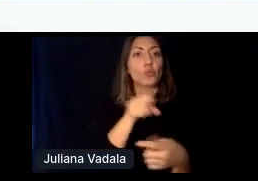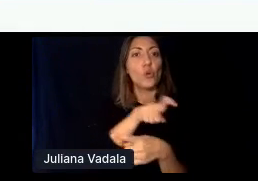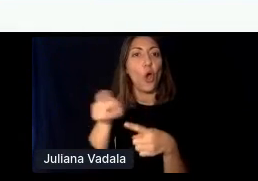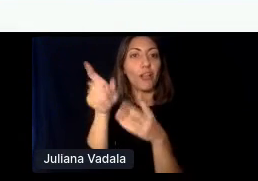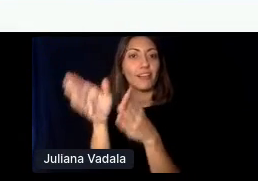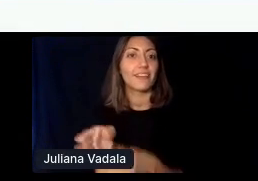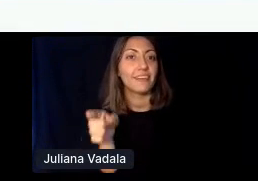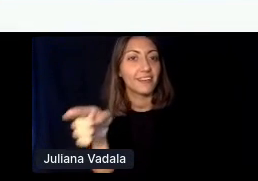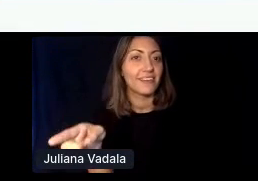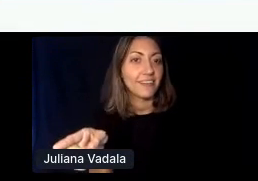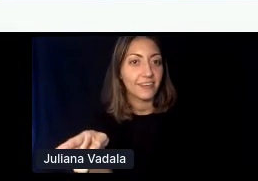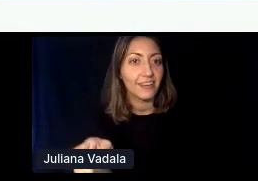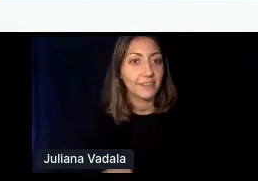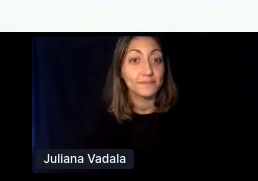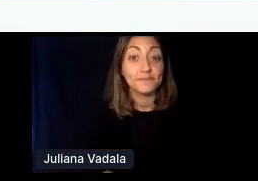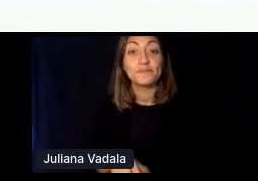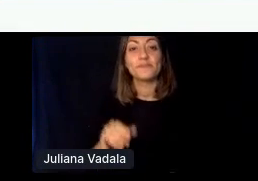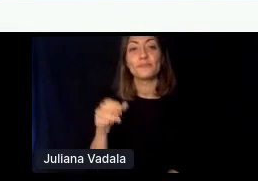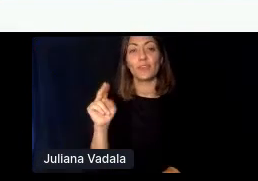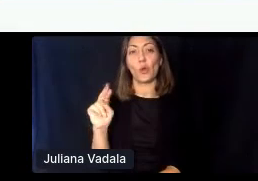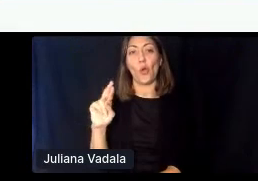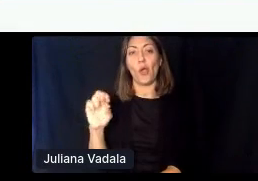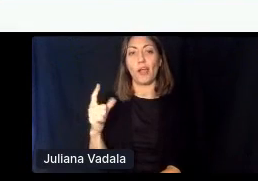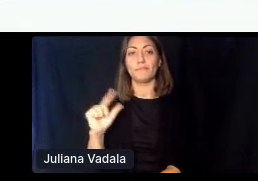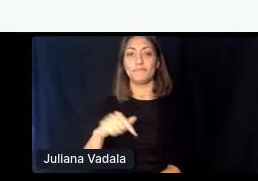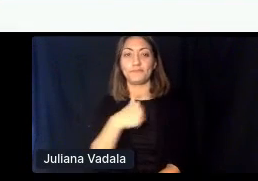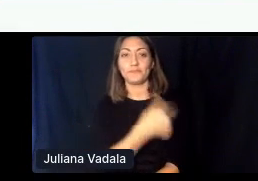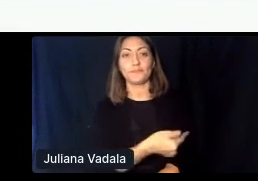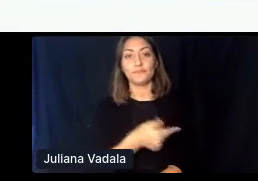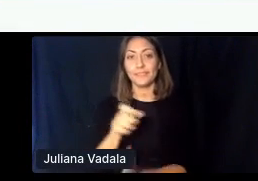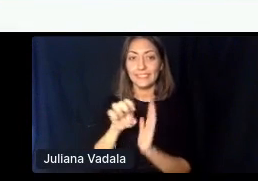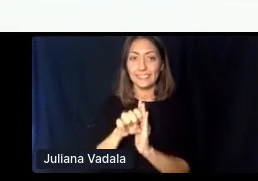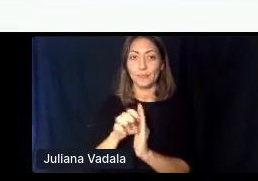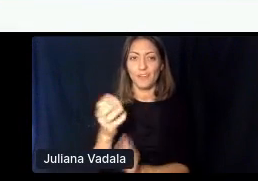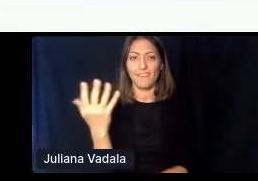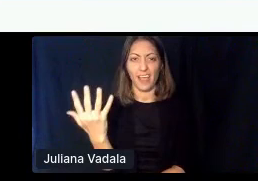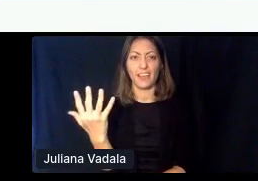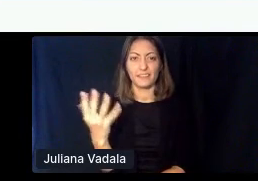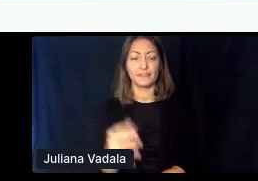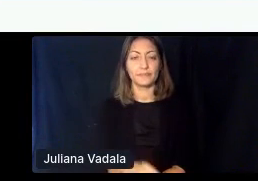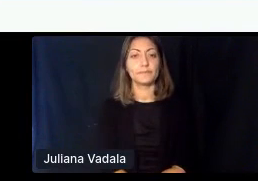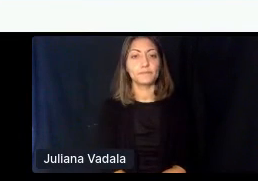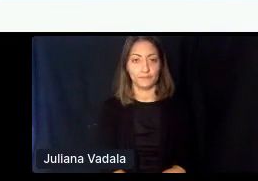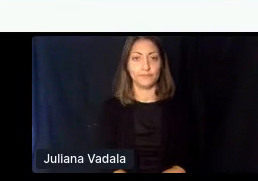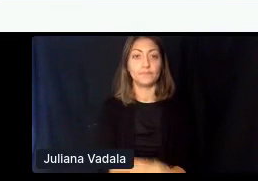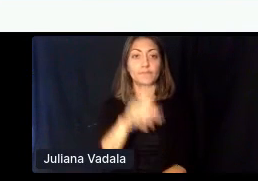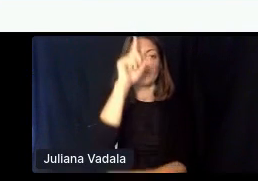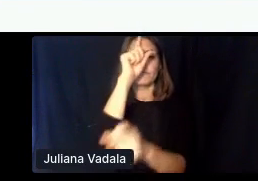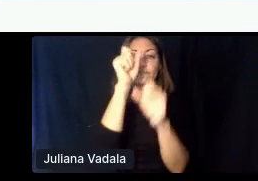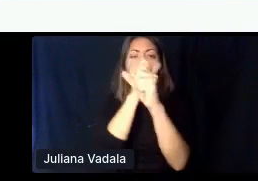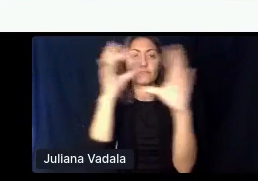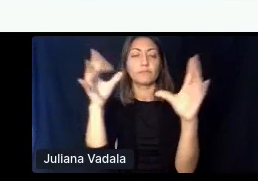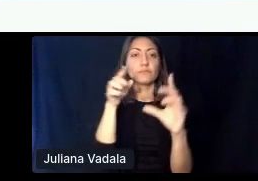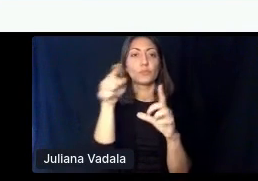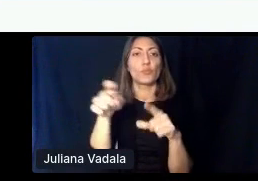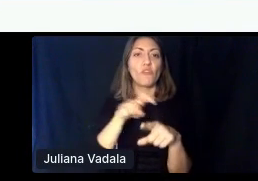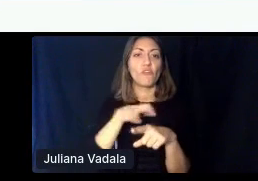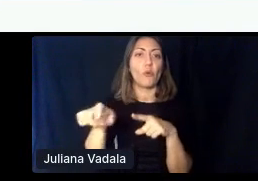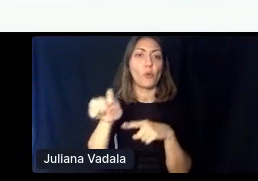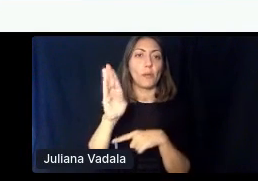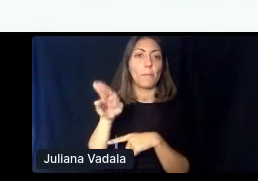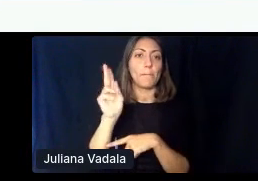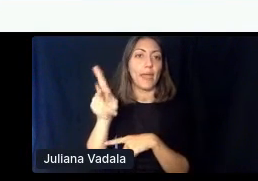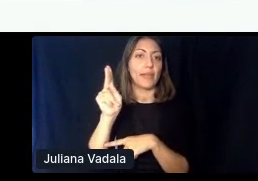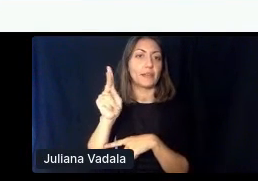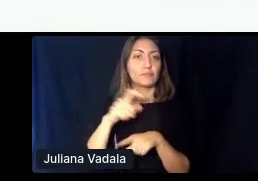Thank you, Raquel. So in this next example, imagine you're in the middle of a phone bank calling into South Carolina when a voter named Arnold picks